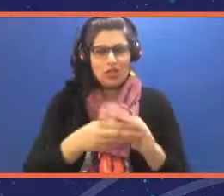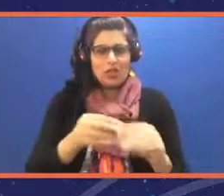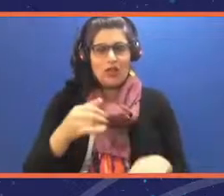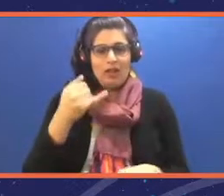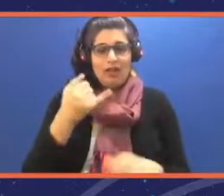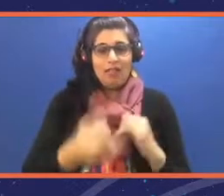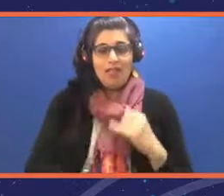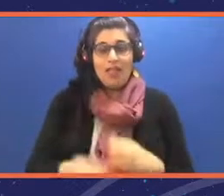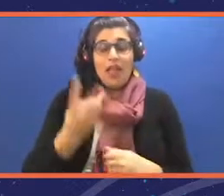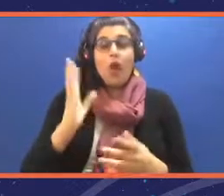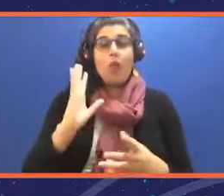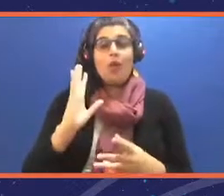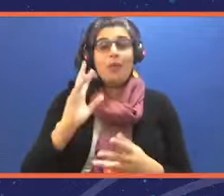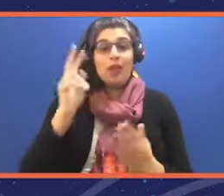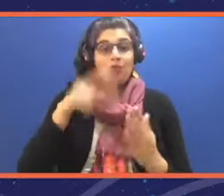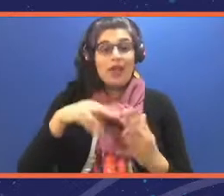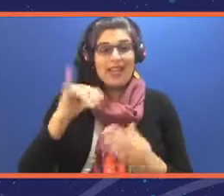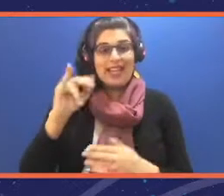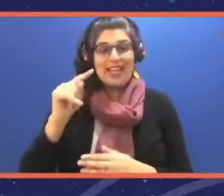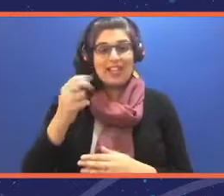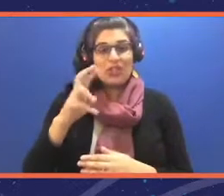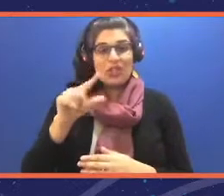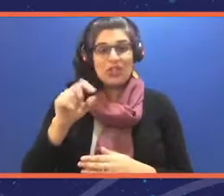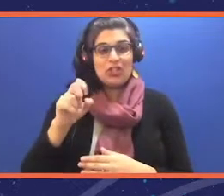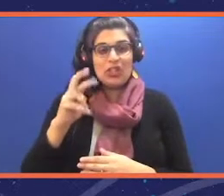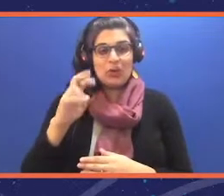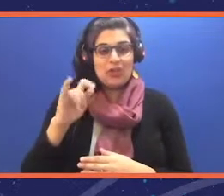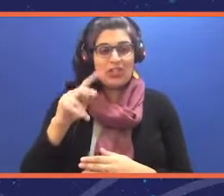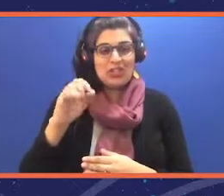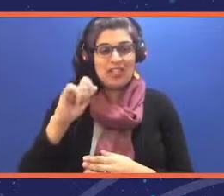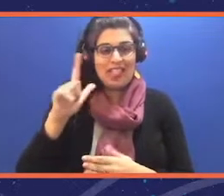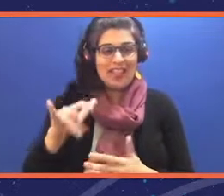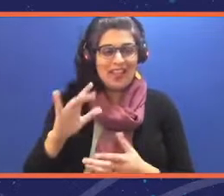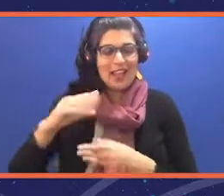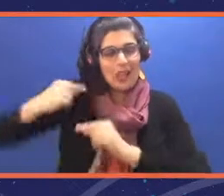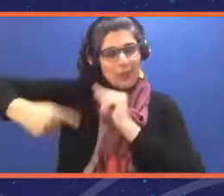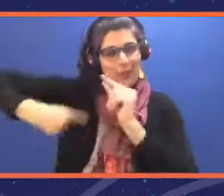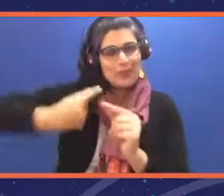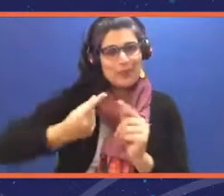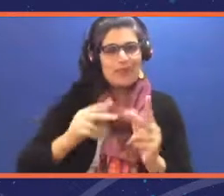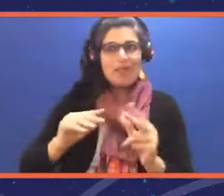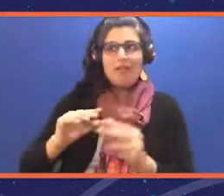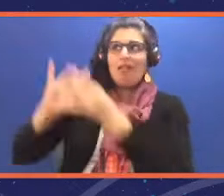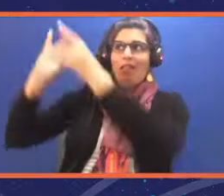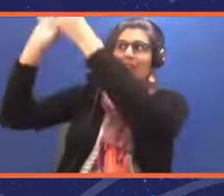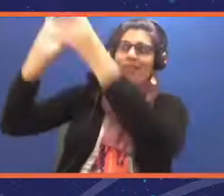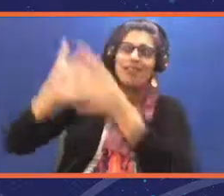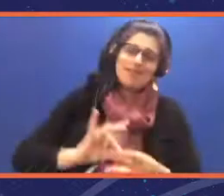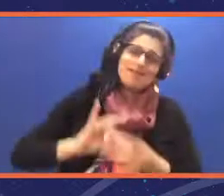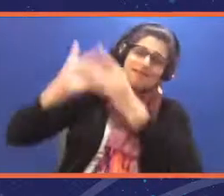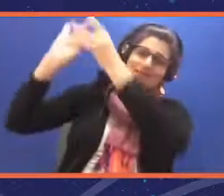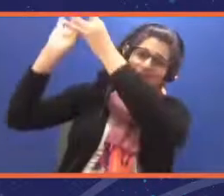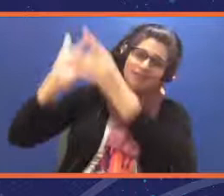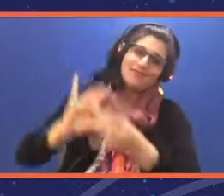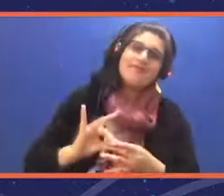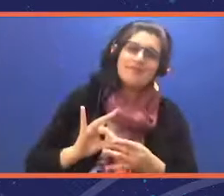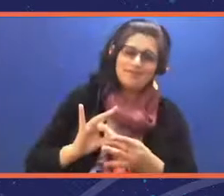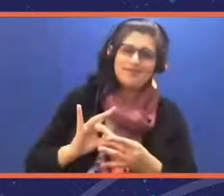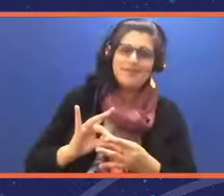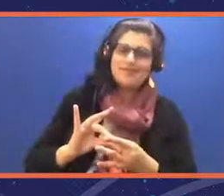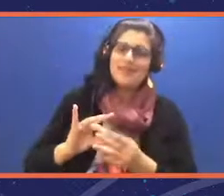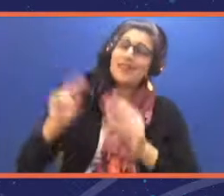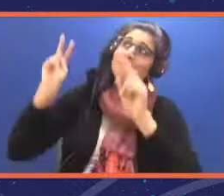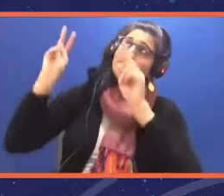read intergenerationally, just so we are having conversations with our children and caregivers around some of these